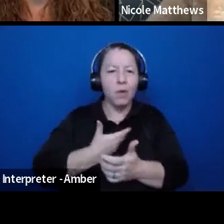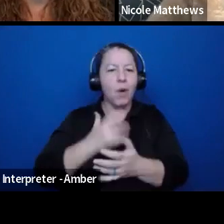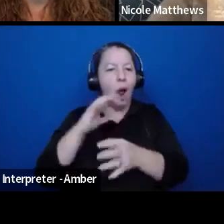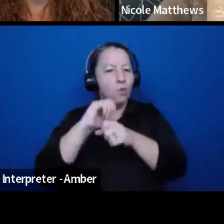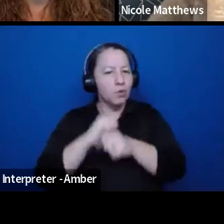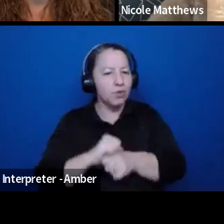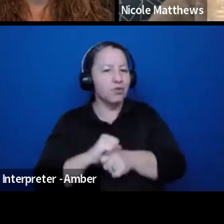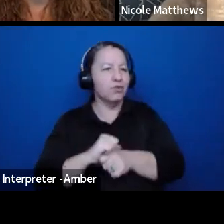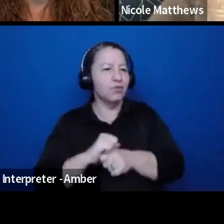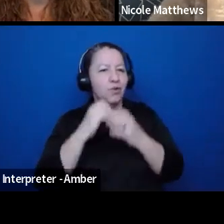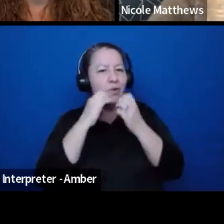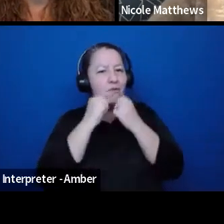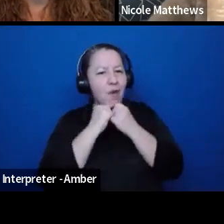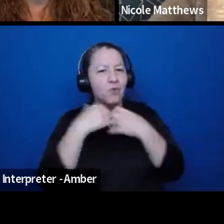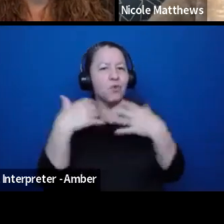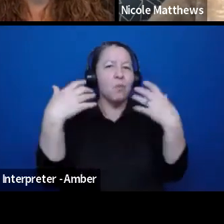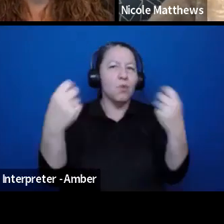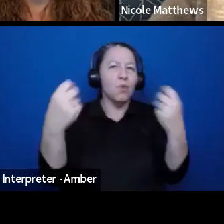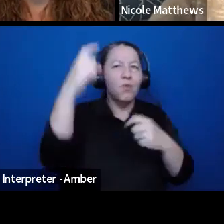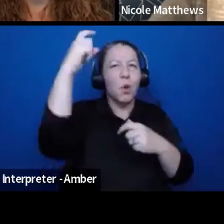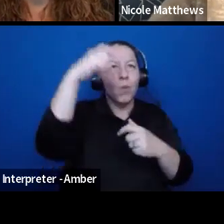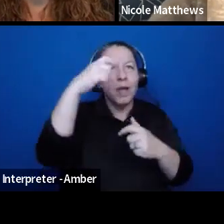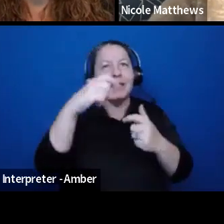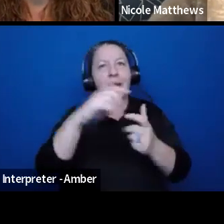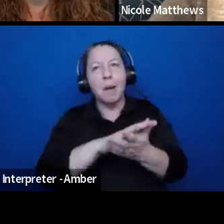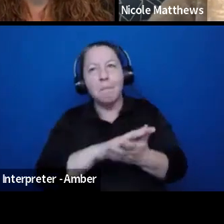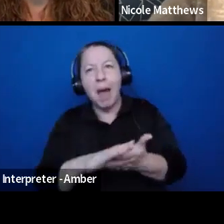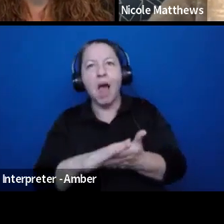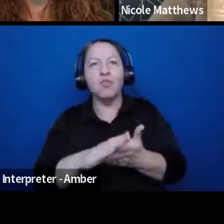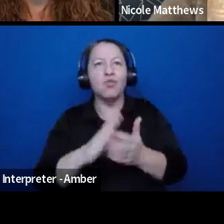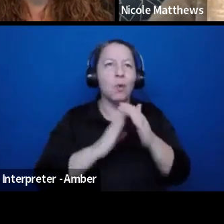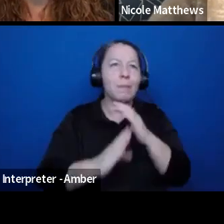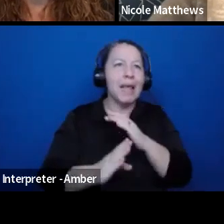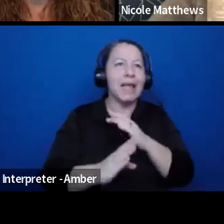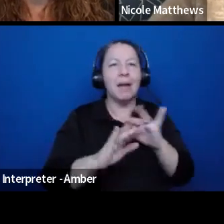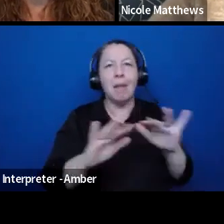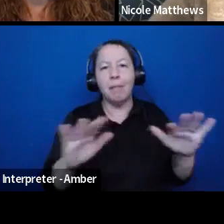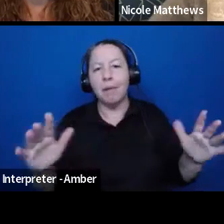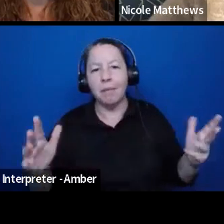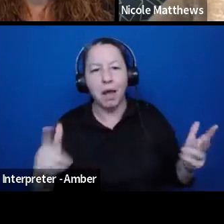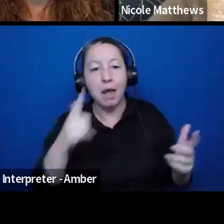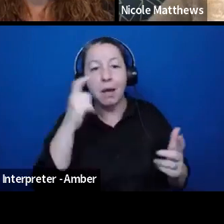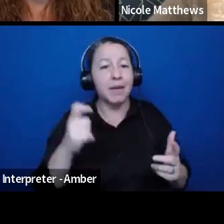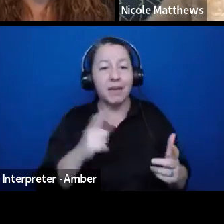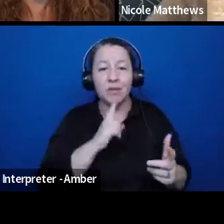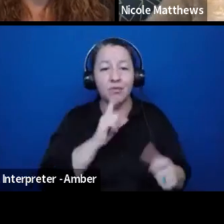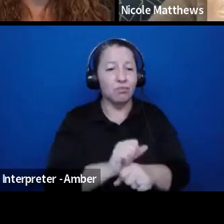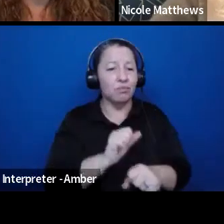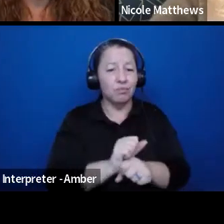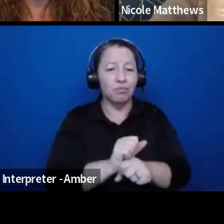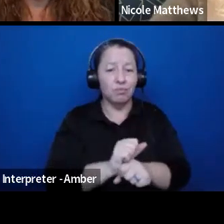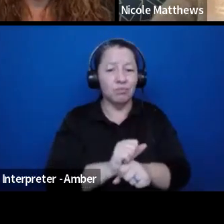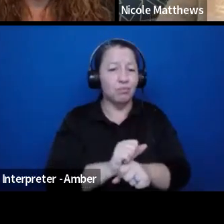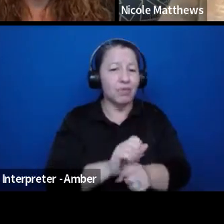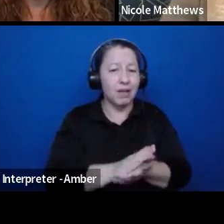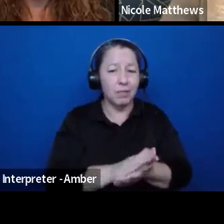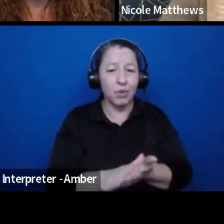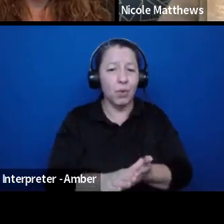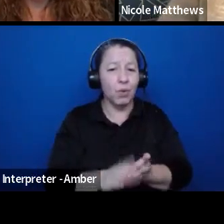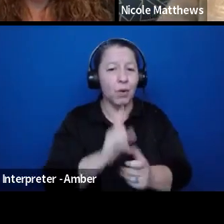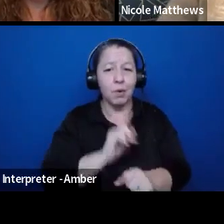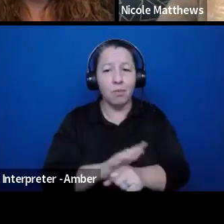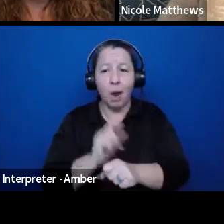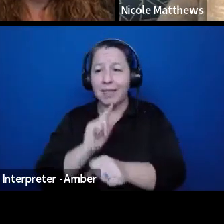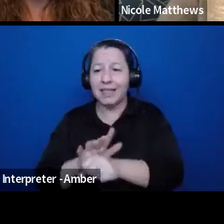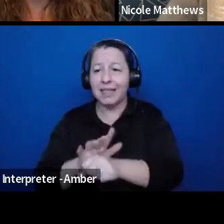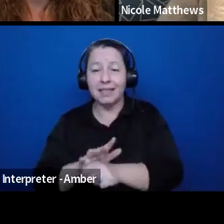bravery, wisdom, compassion, humility, blah, blah, blah, blah, blah. Because they're just, it's purity promises. And if we can do that, we're just going to be good all